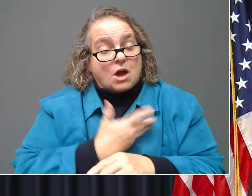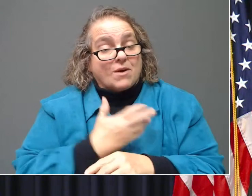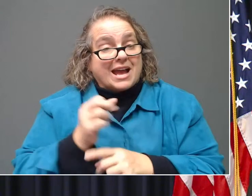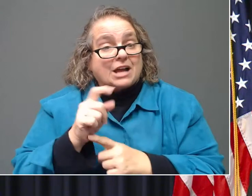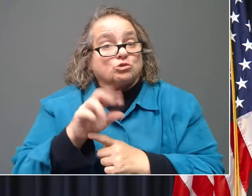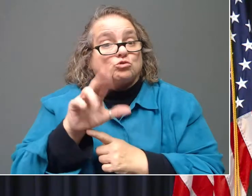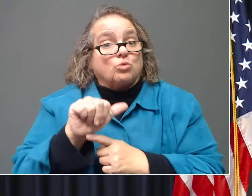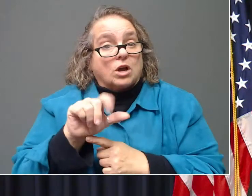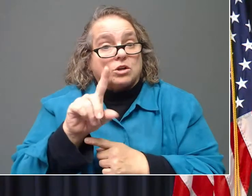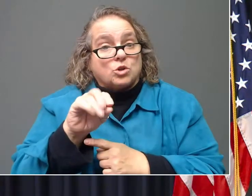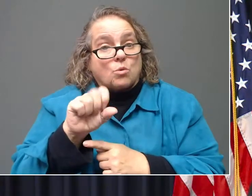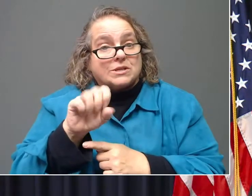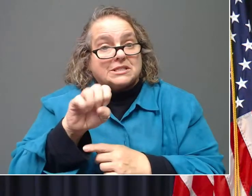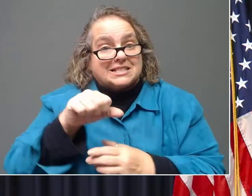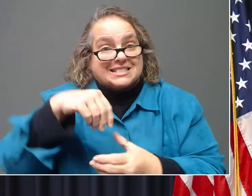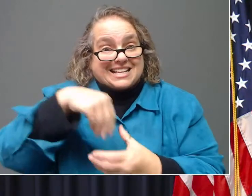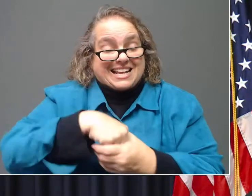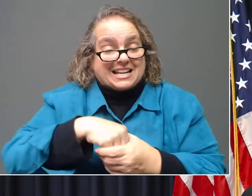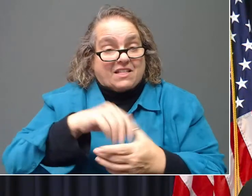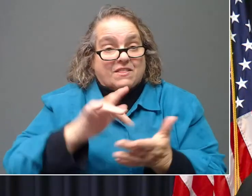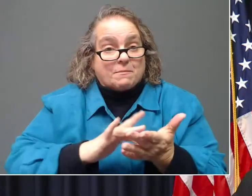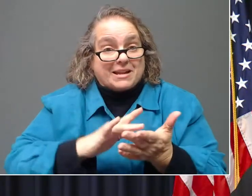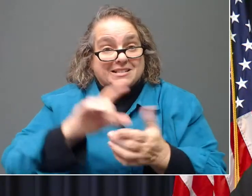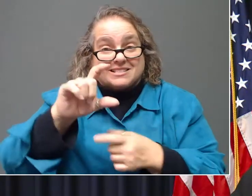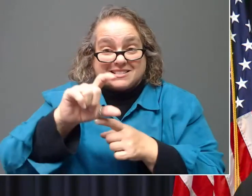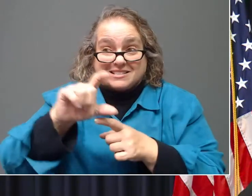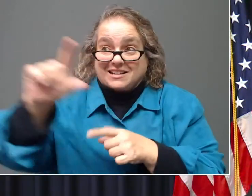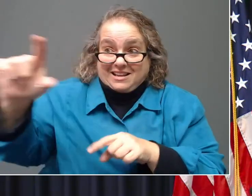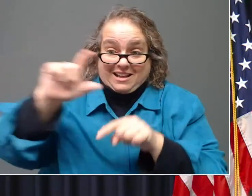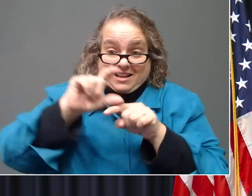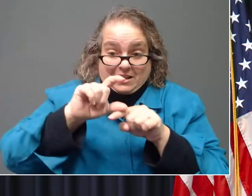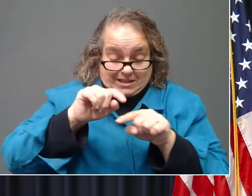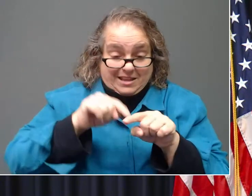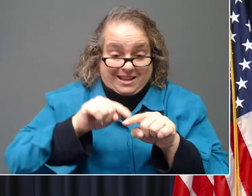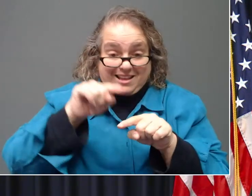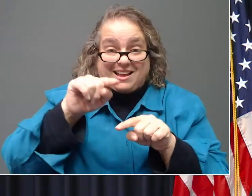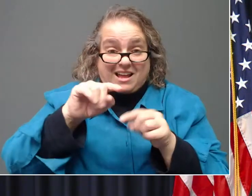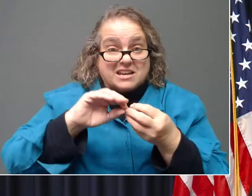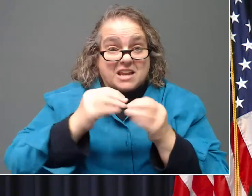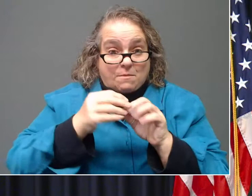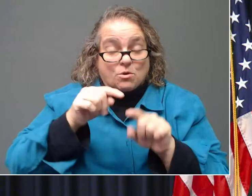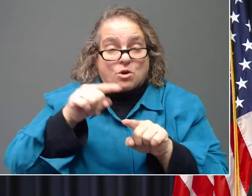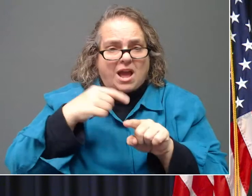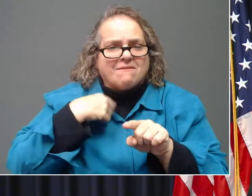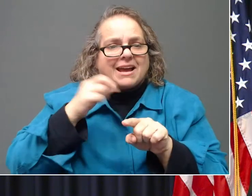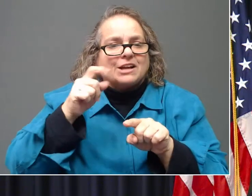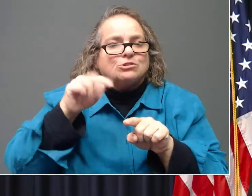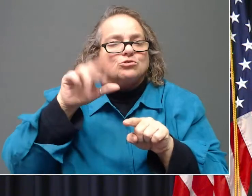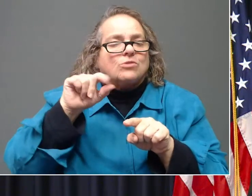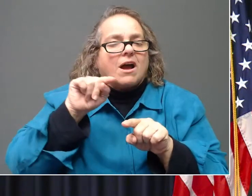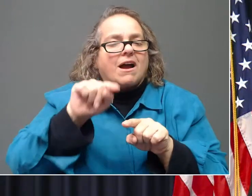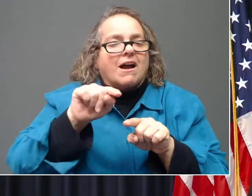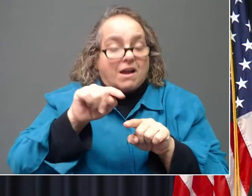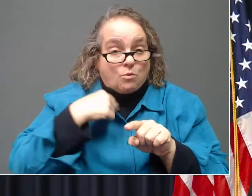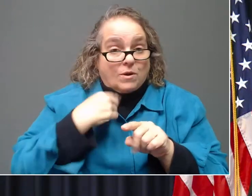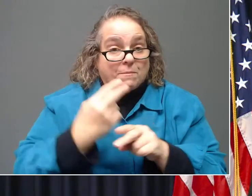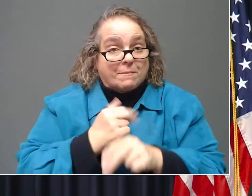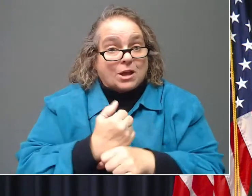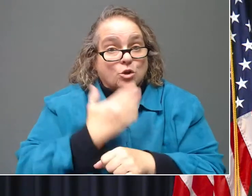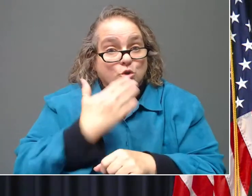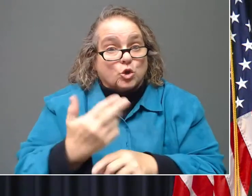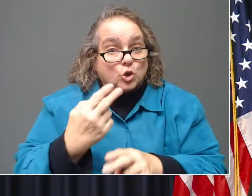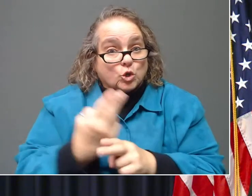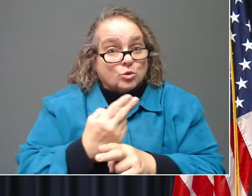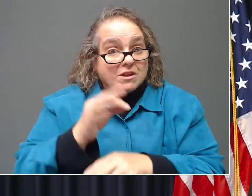the vials? And secondly, you've mentioned about when to get all the vaccines